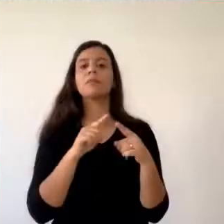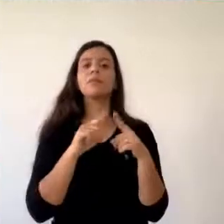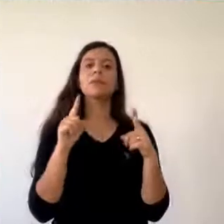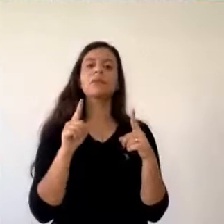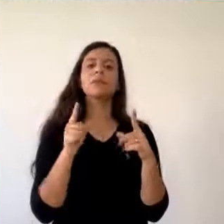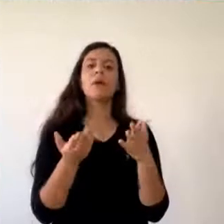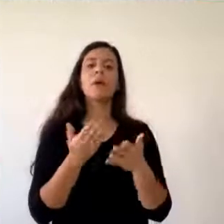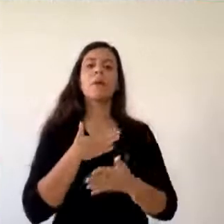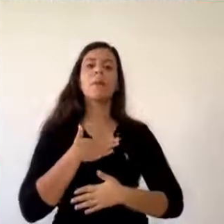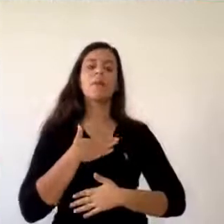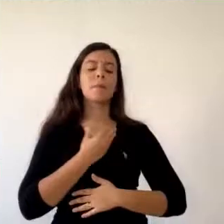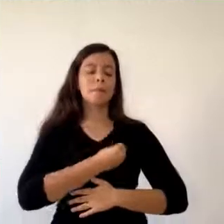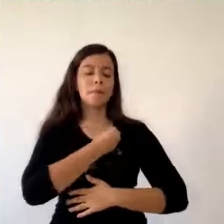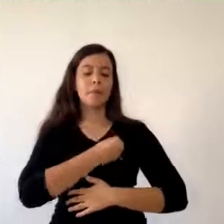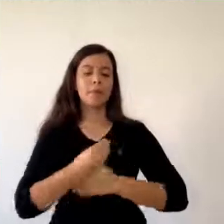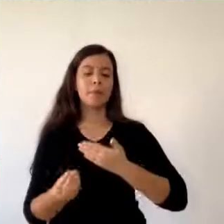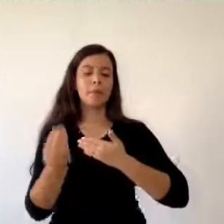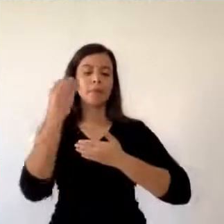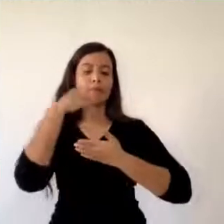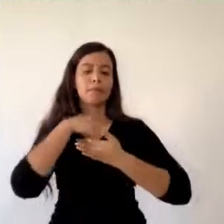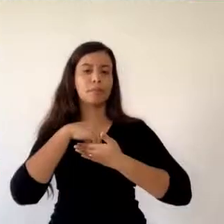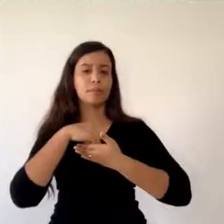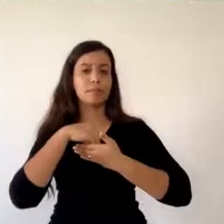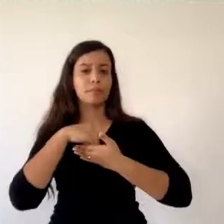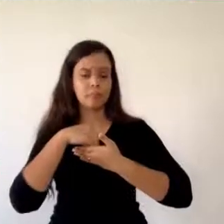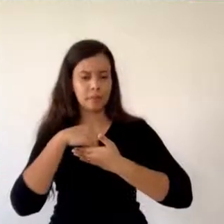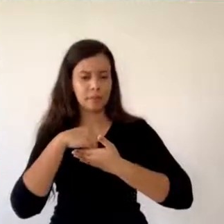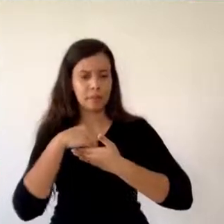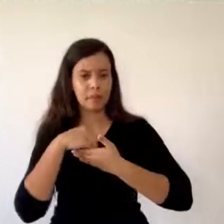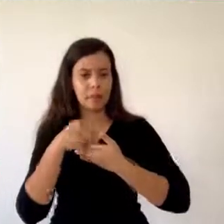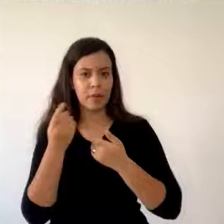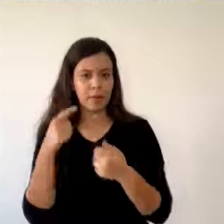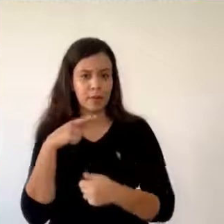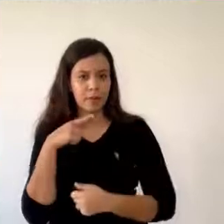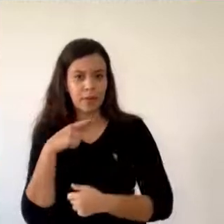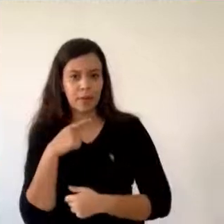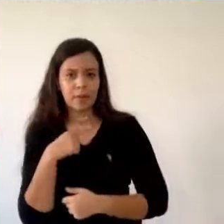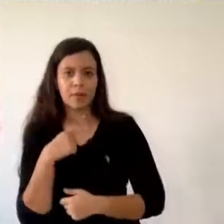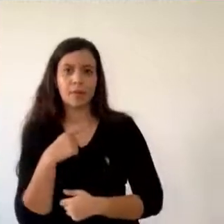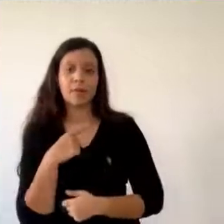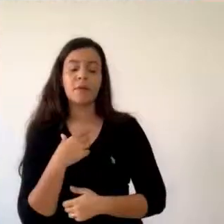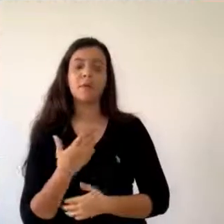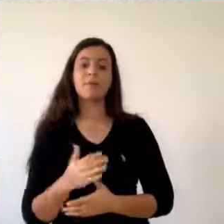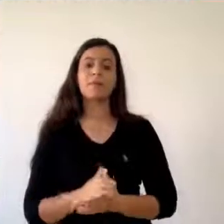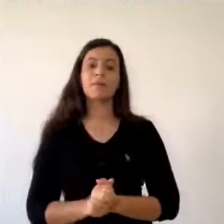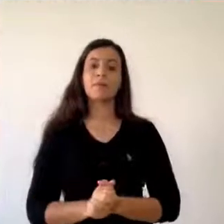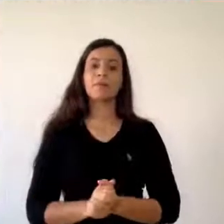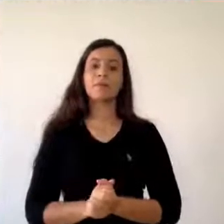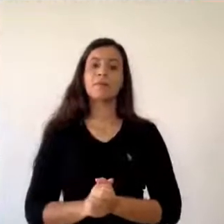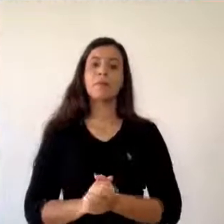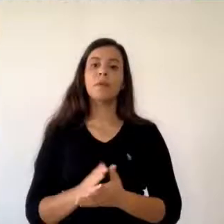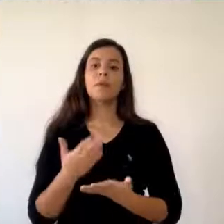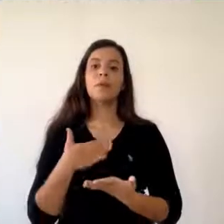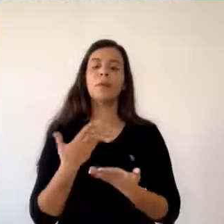when we place this in our agenda so that we can deal with our